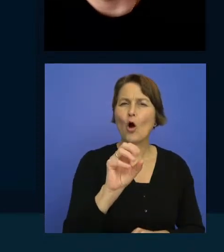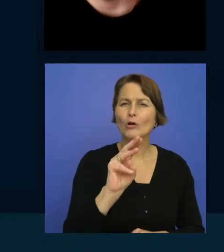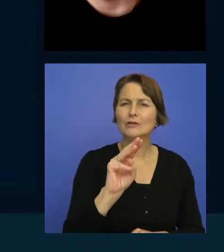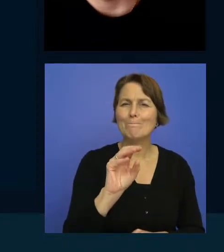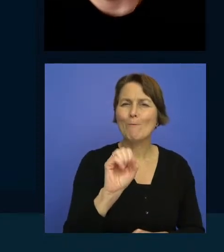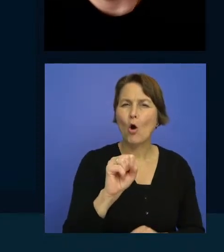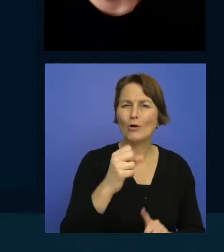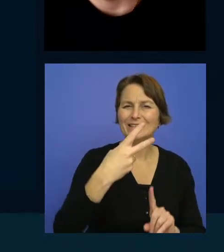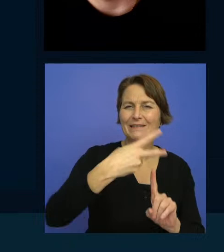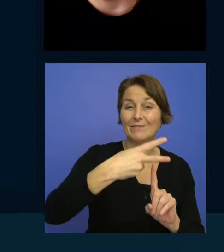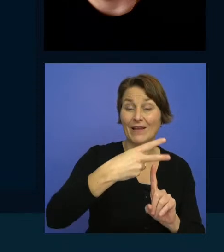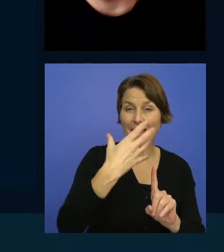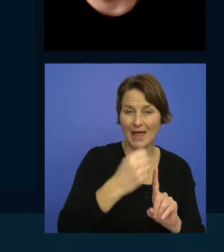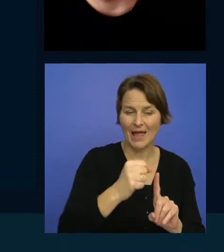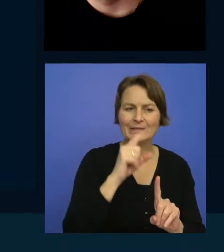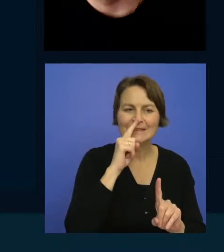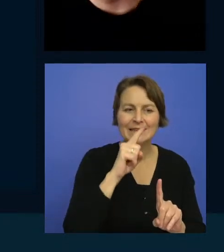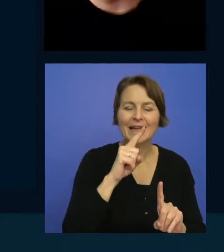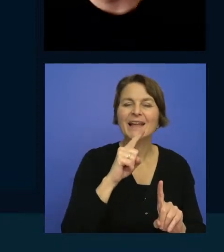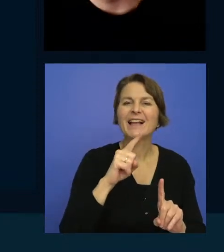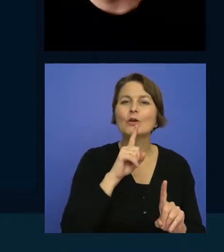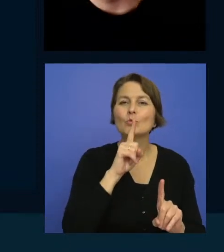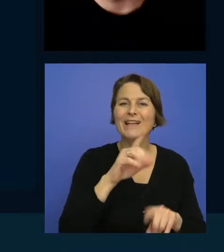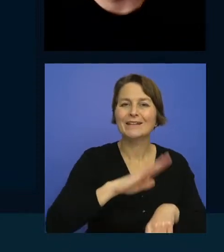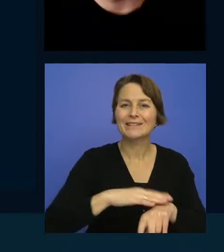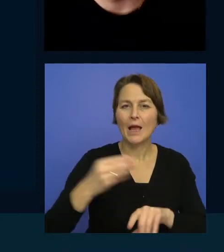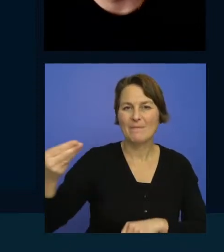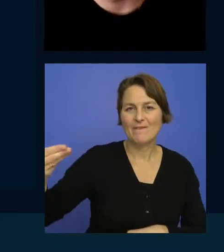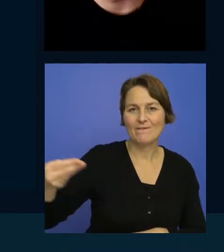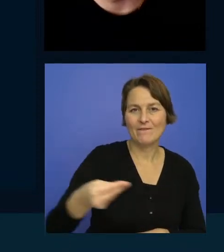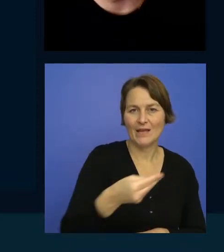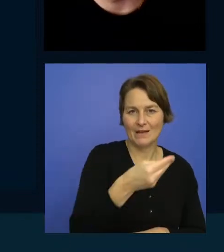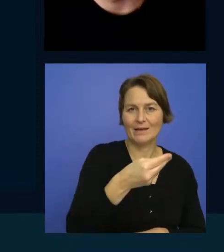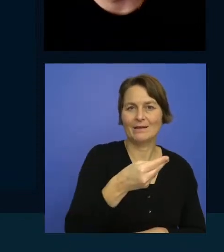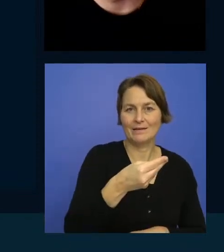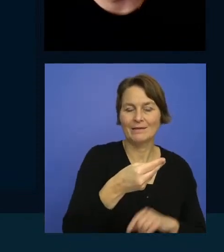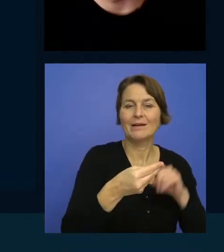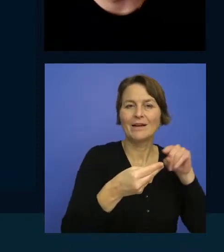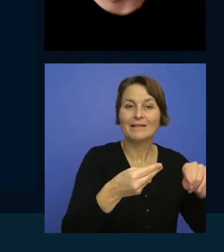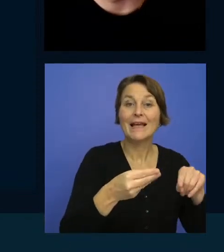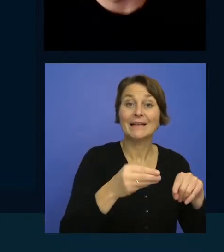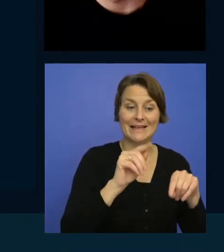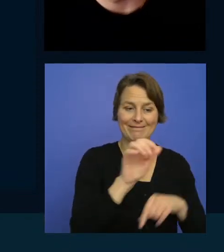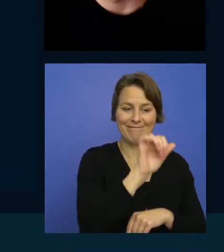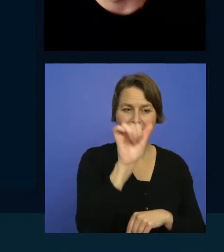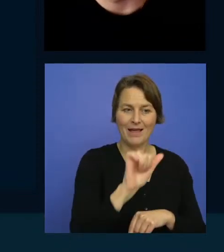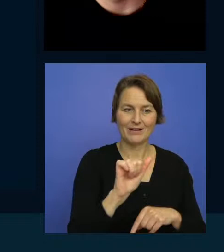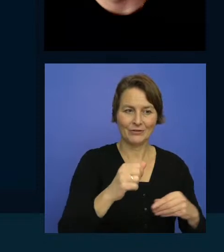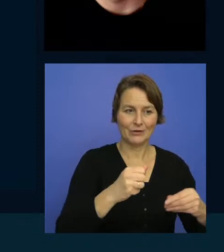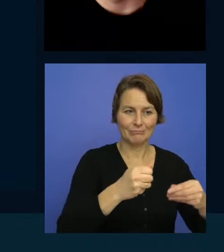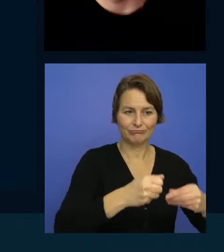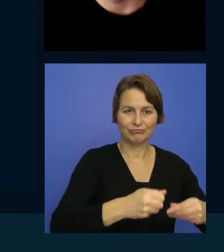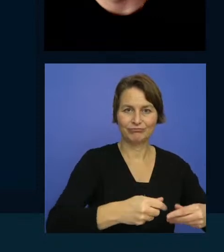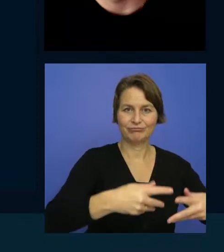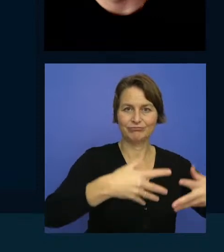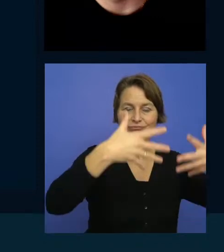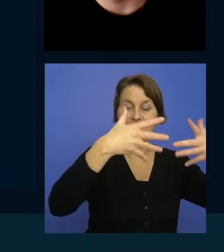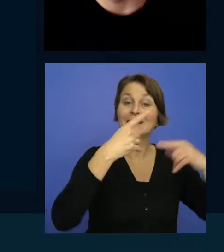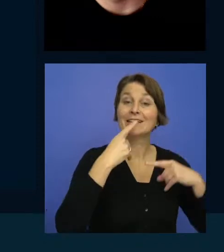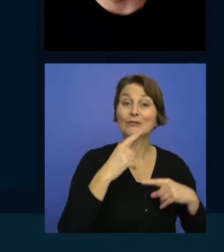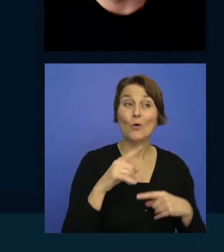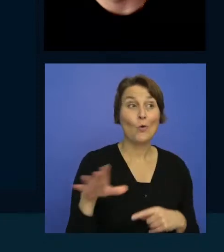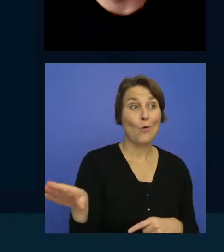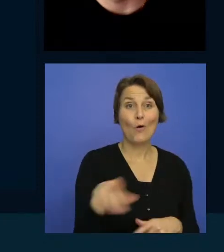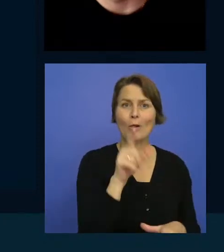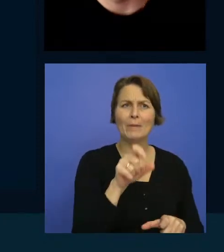into Synapse via a single click in Azure. This data is now available for analytics in Synapse